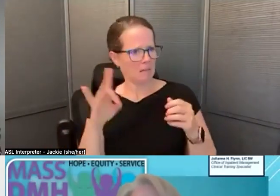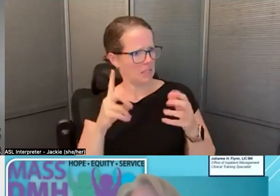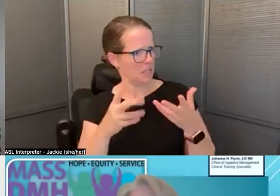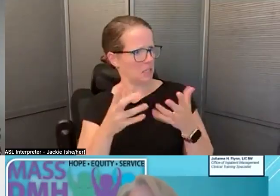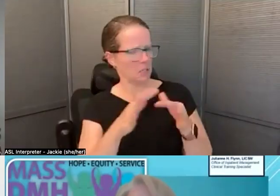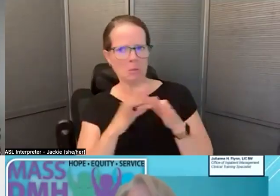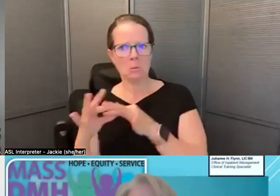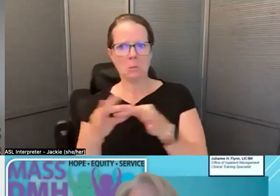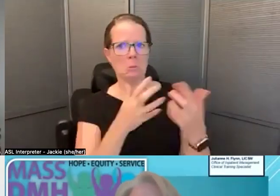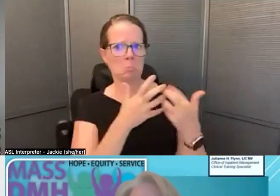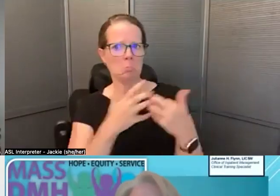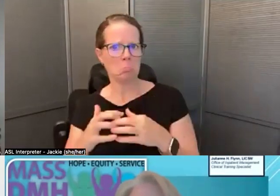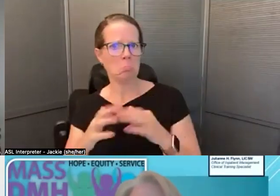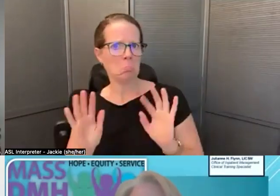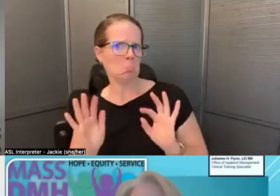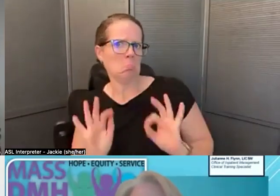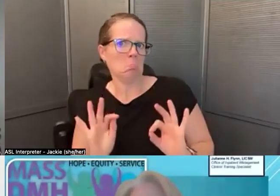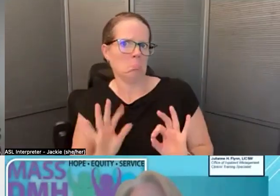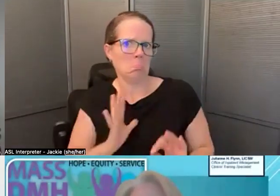Thanks, Isaac.